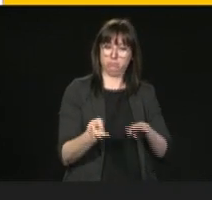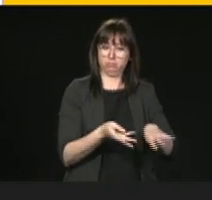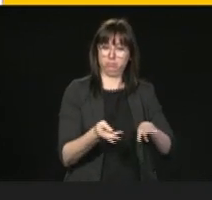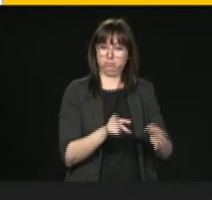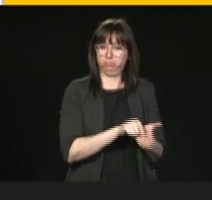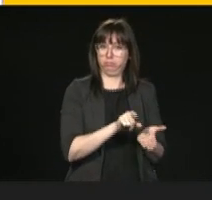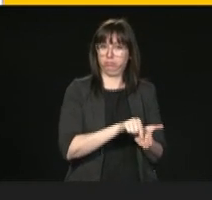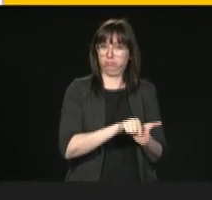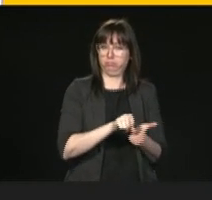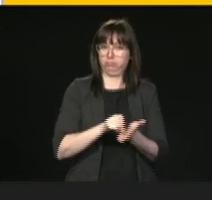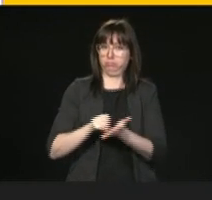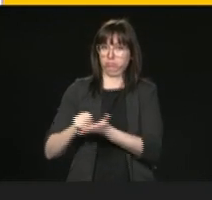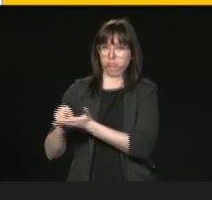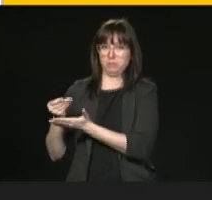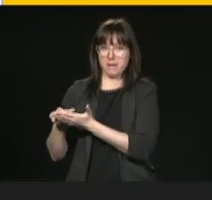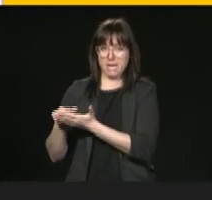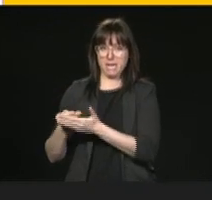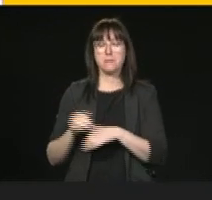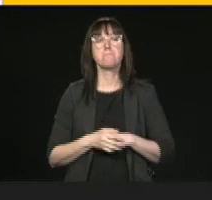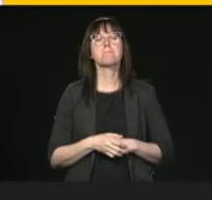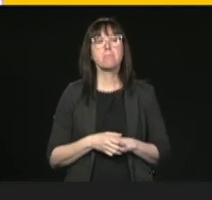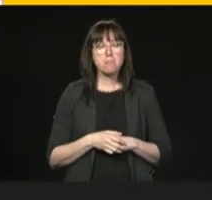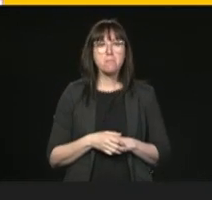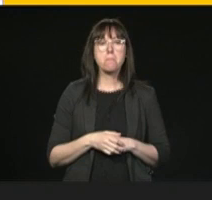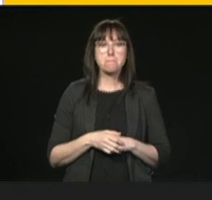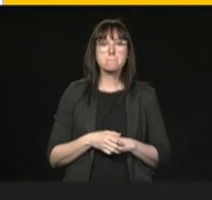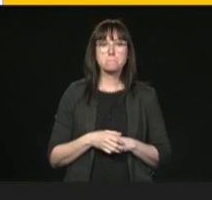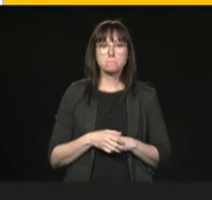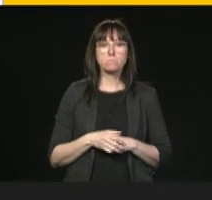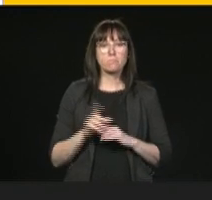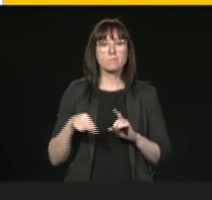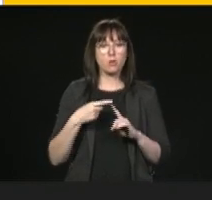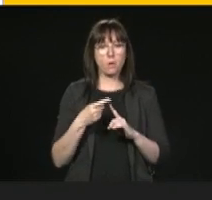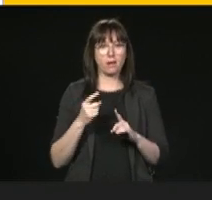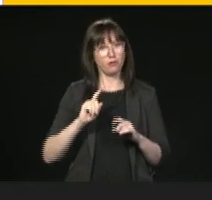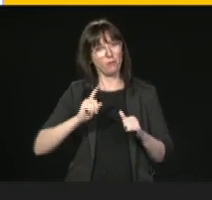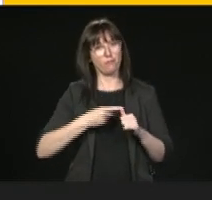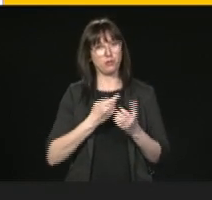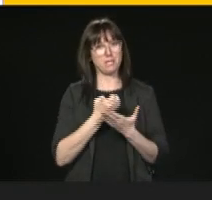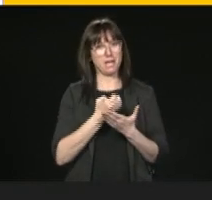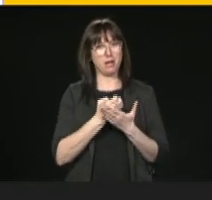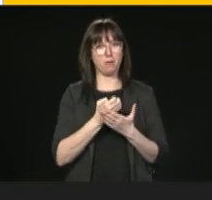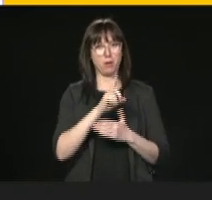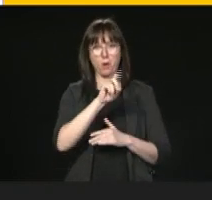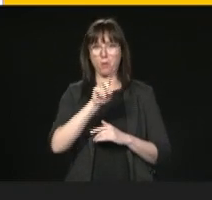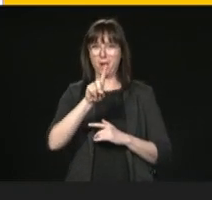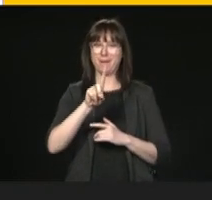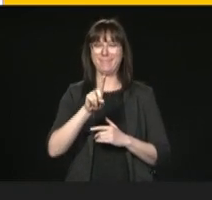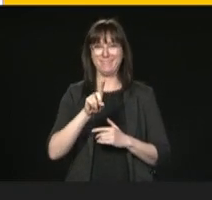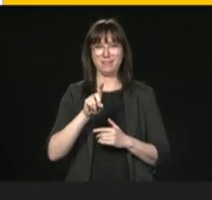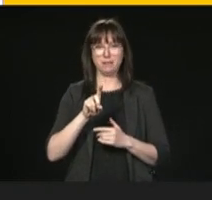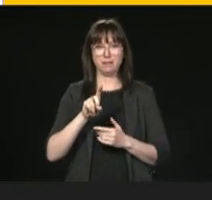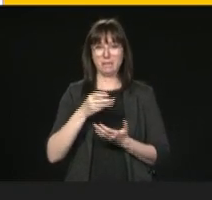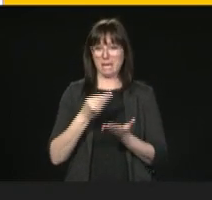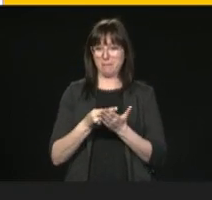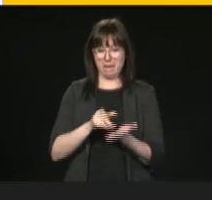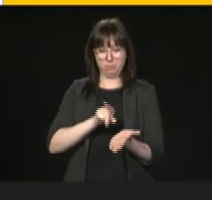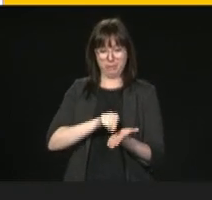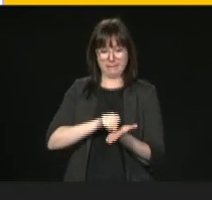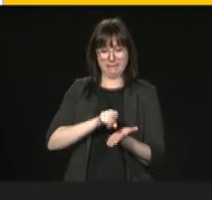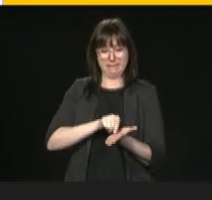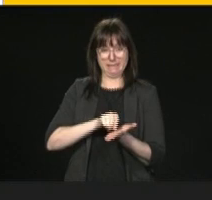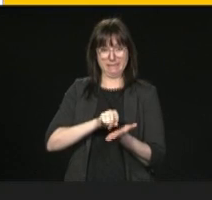when we're first doing our economics classes, we think of printing money as printing money and giving it to people in an envelope,